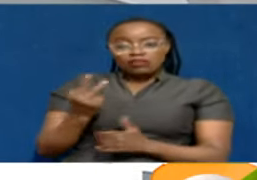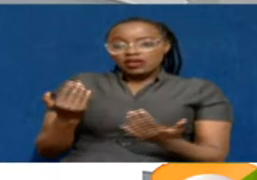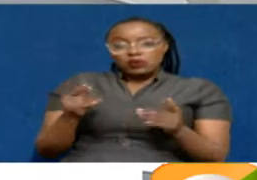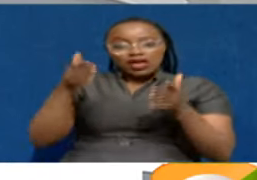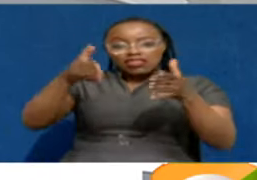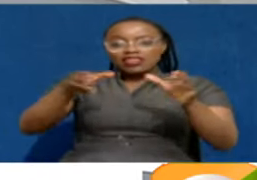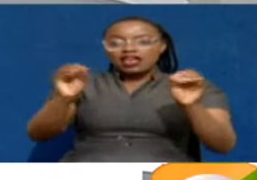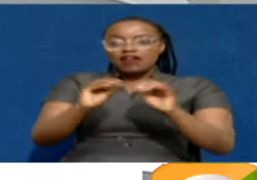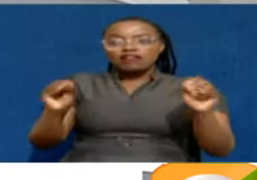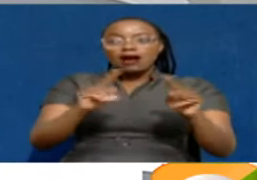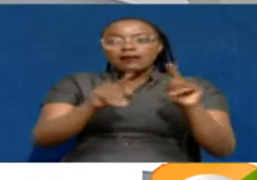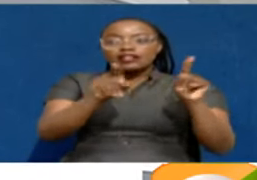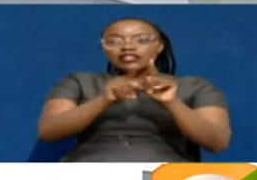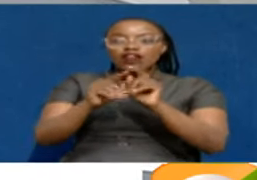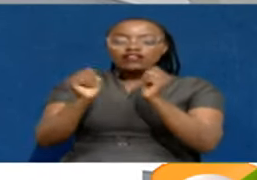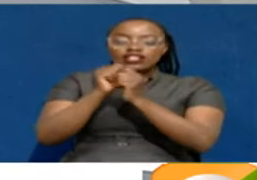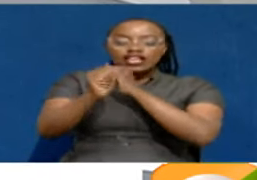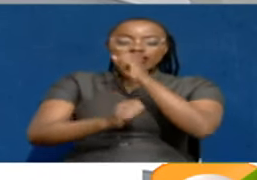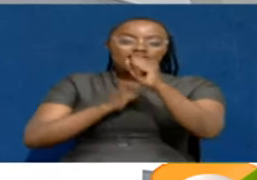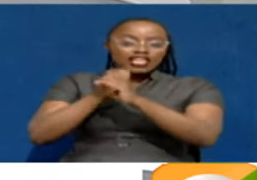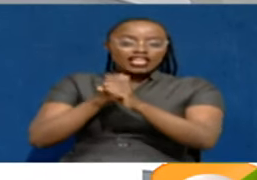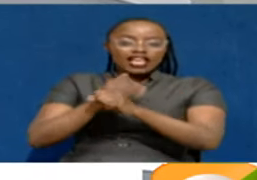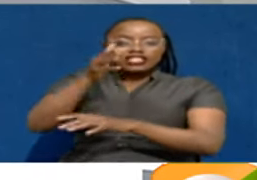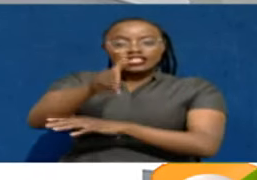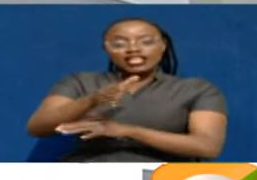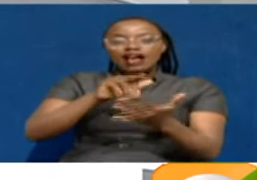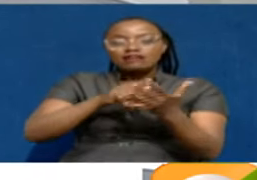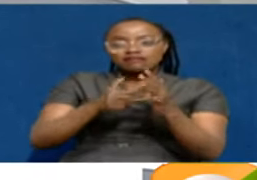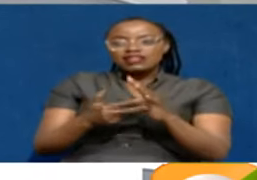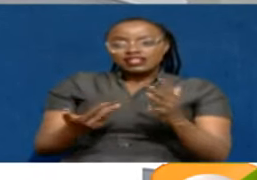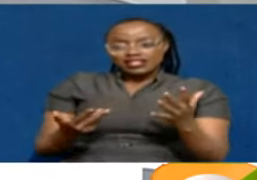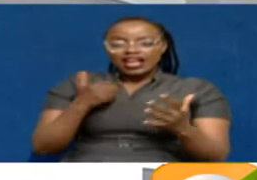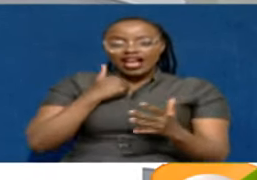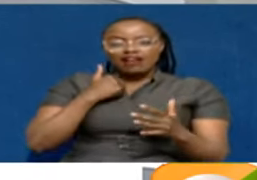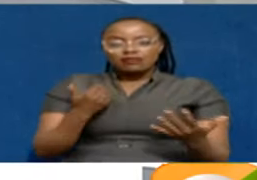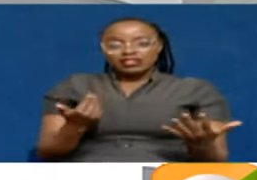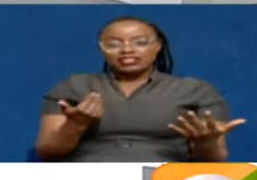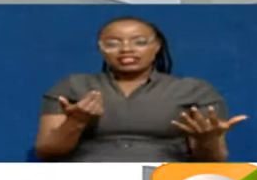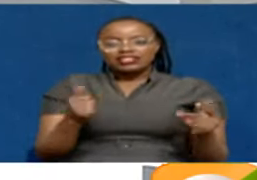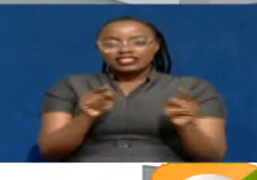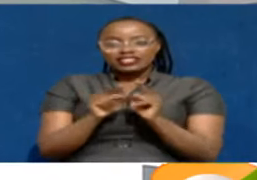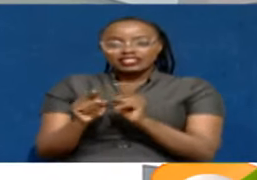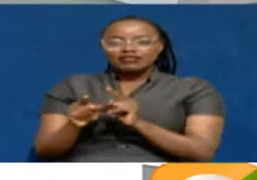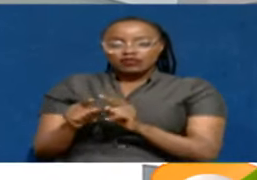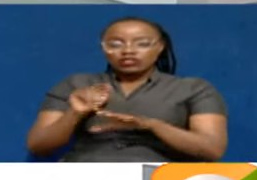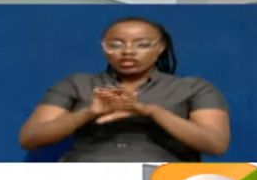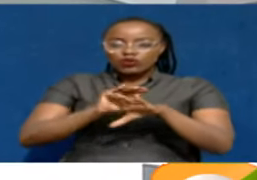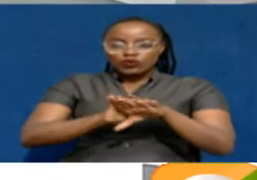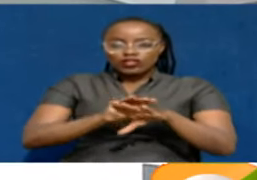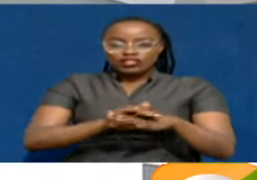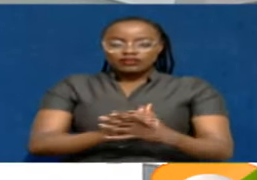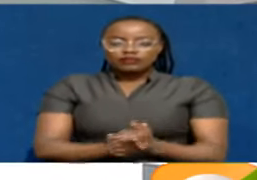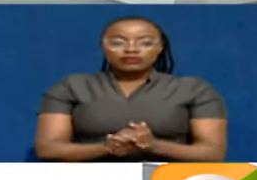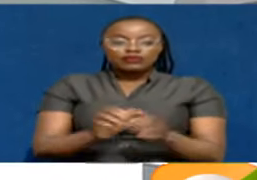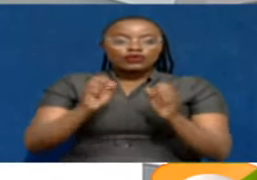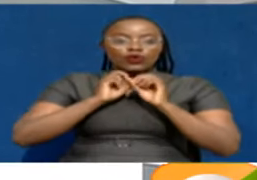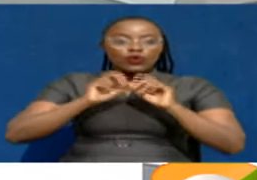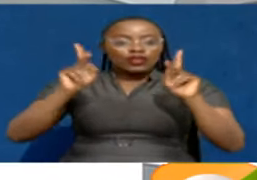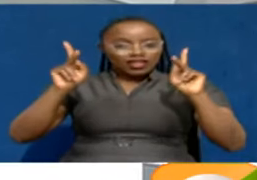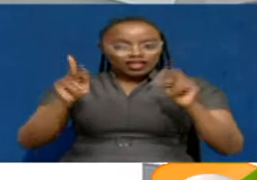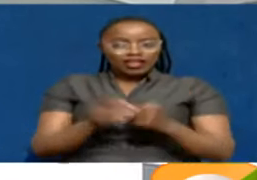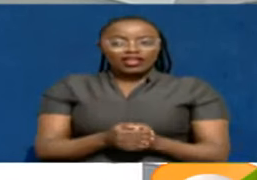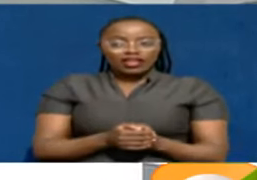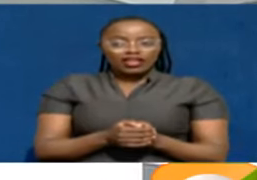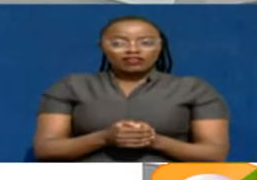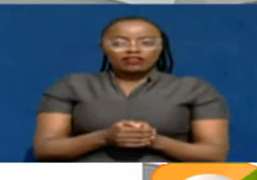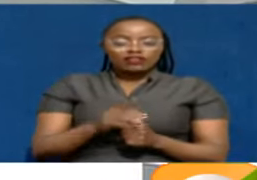But obviously you followed the 10 years there, and it's been quite the yes. Anniv- yes. Yeah. Yep. Yeah. It's been all right, but